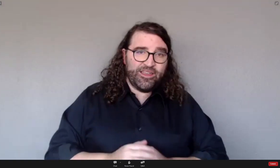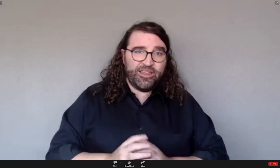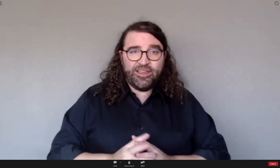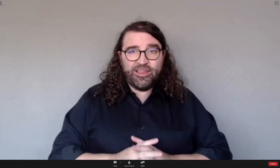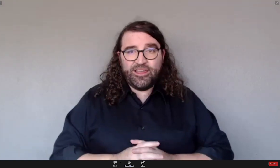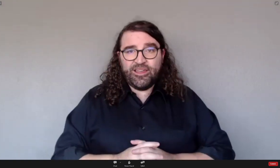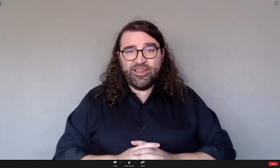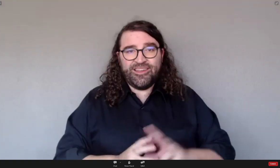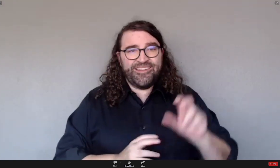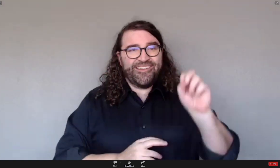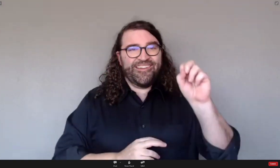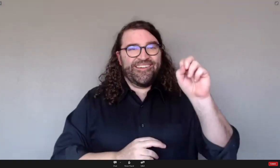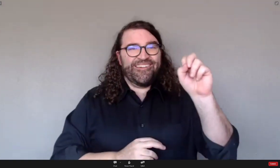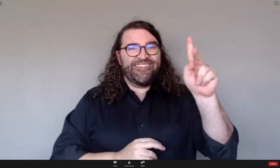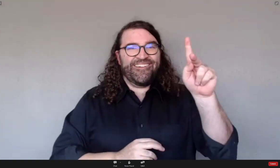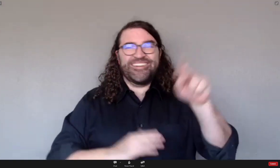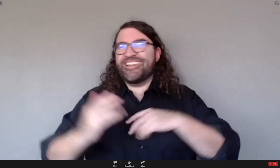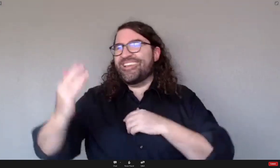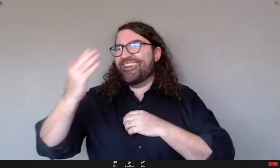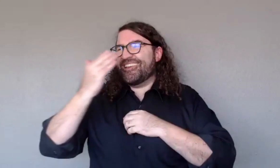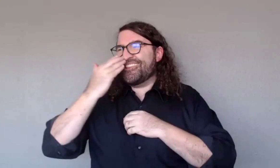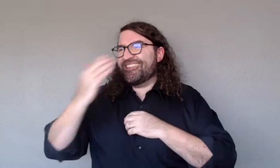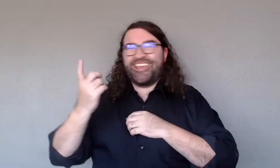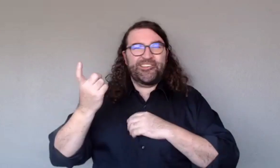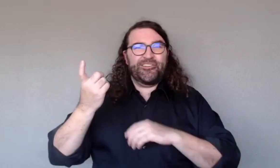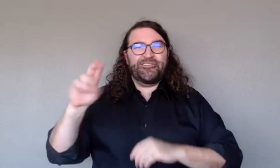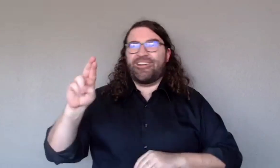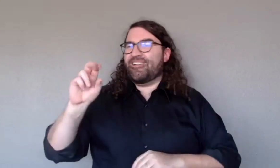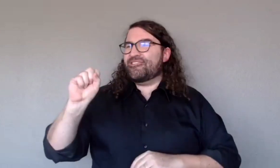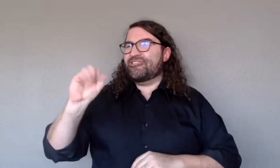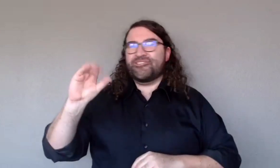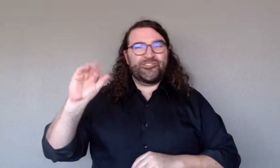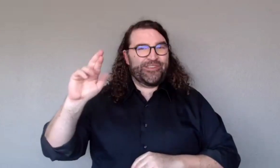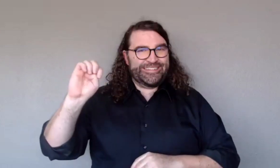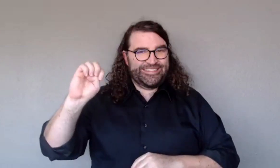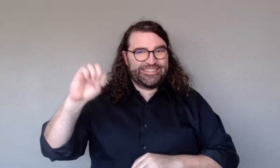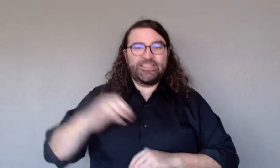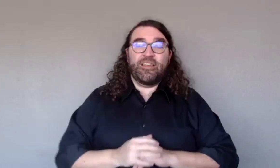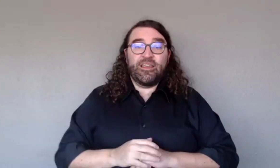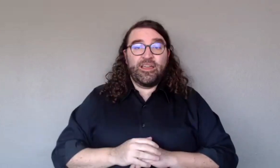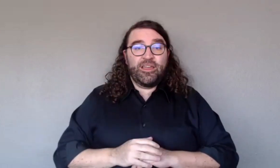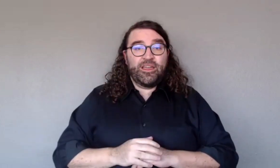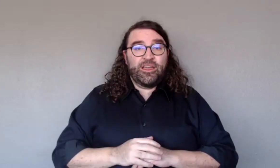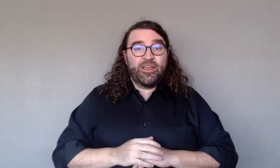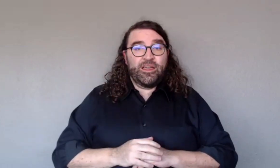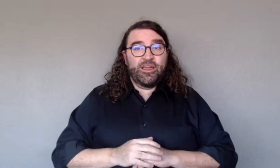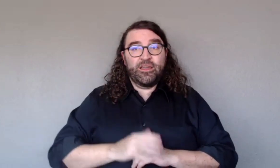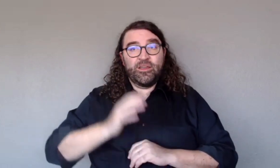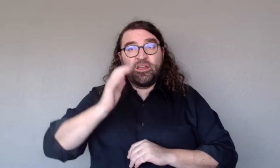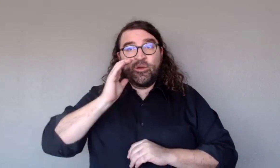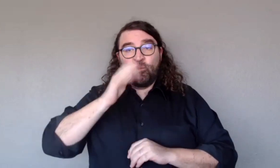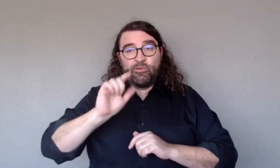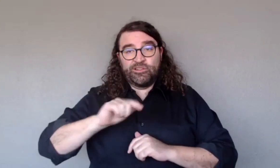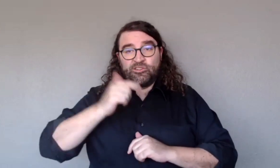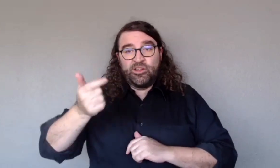All right, thank you, Dr. Grace. We will go to our reporter questions